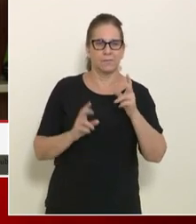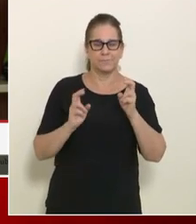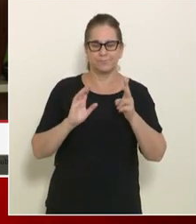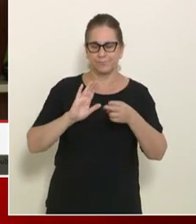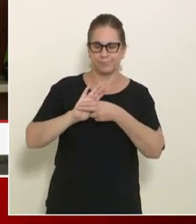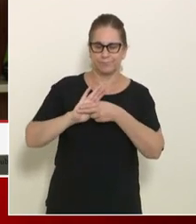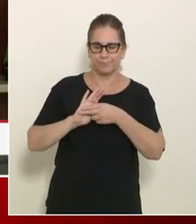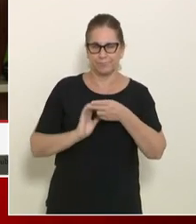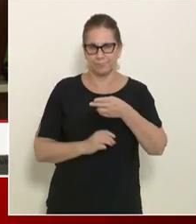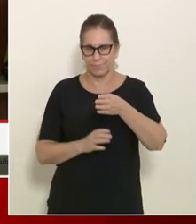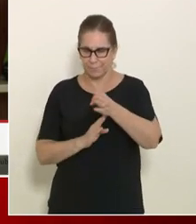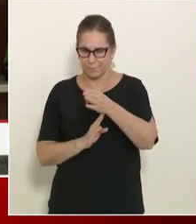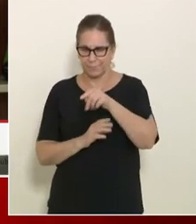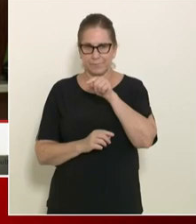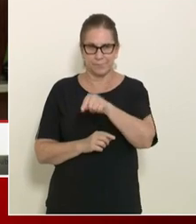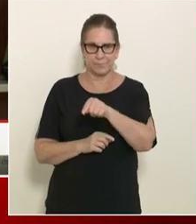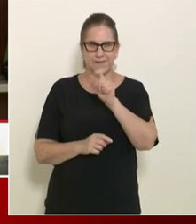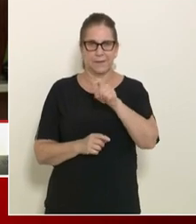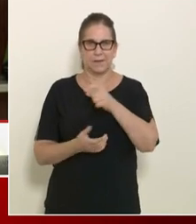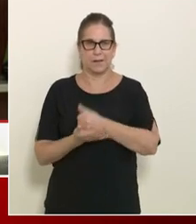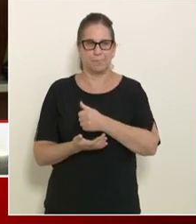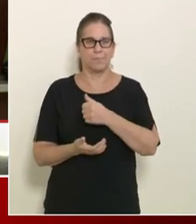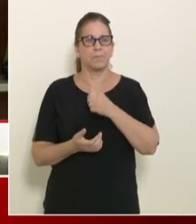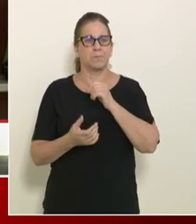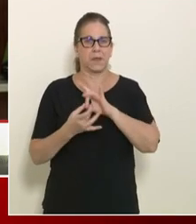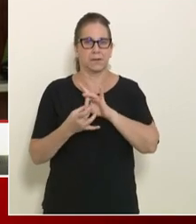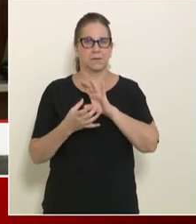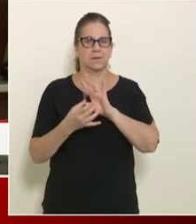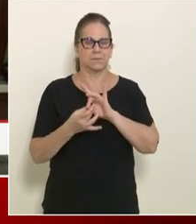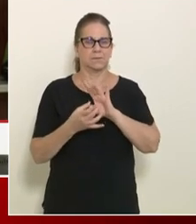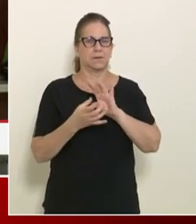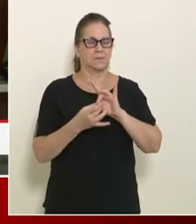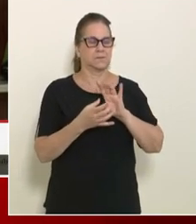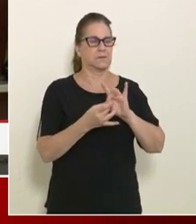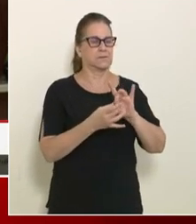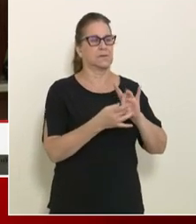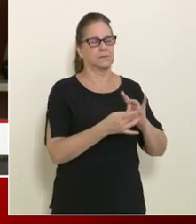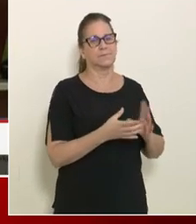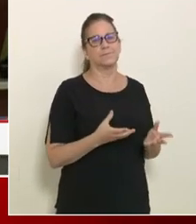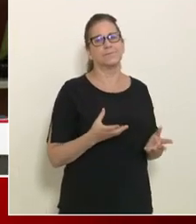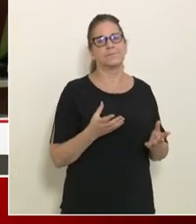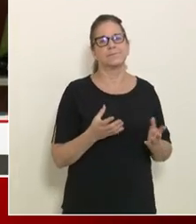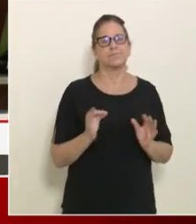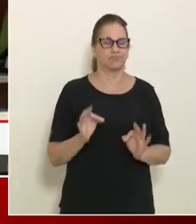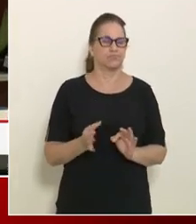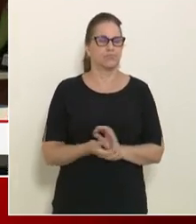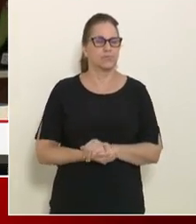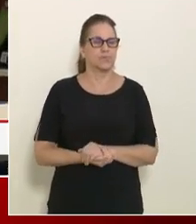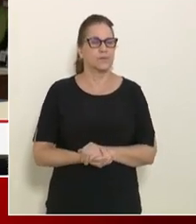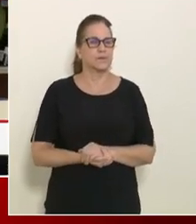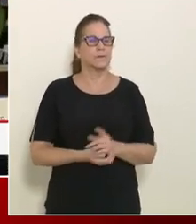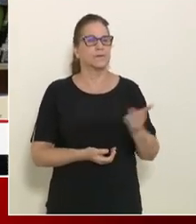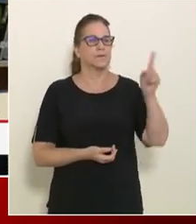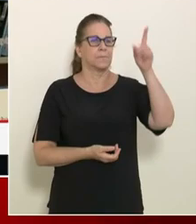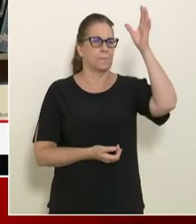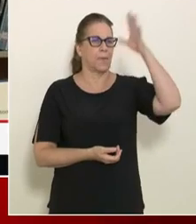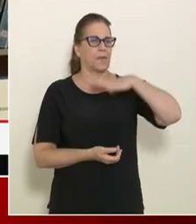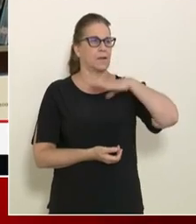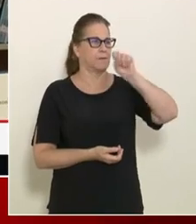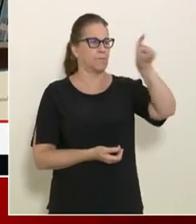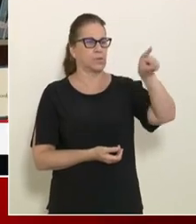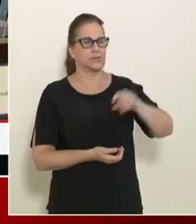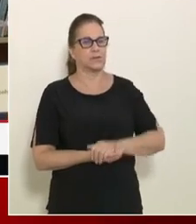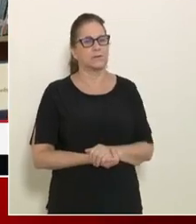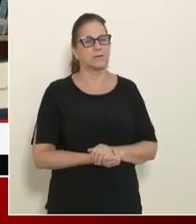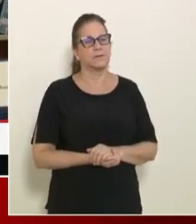any challenges with internet access. Thank you. Yes. follow up on that. Obviously, it's one thing to have the tools